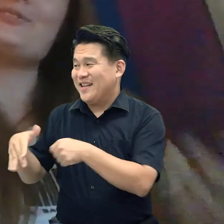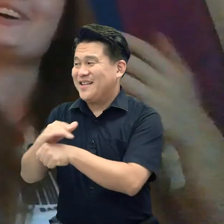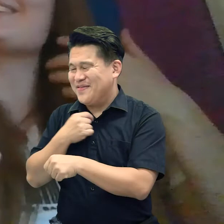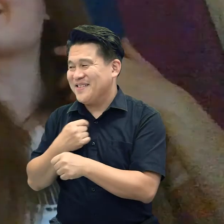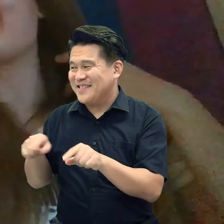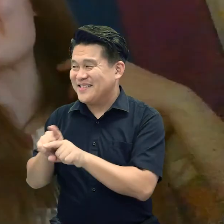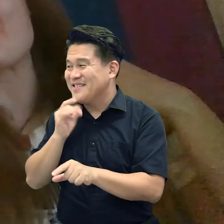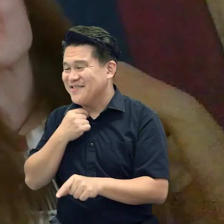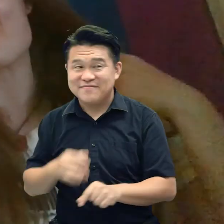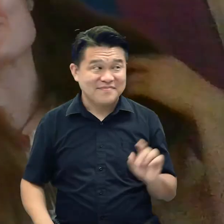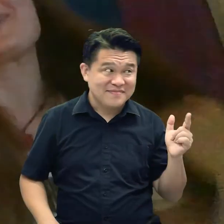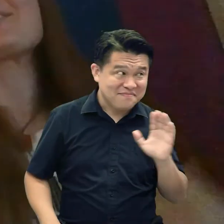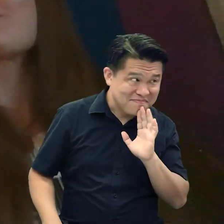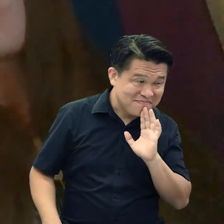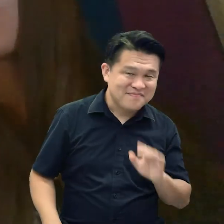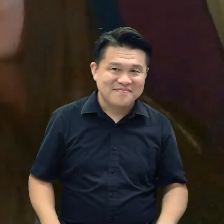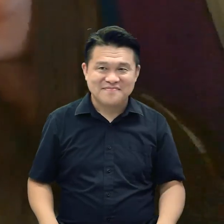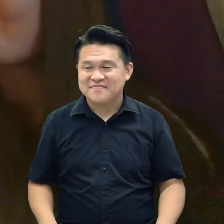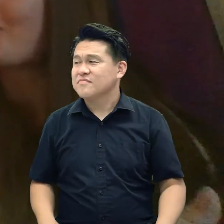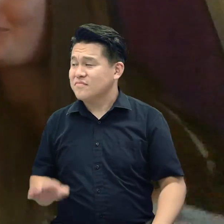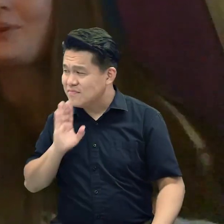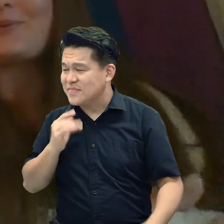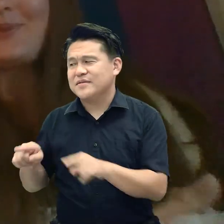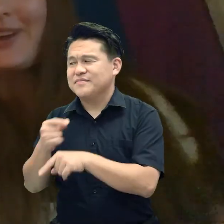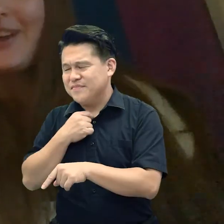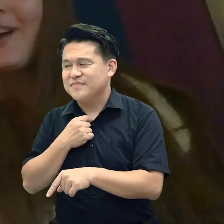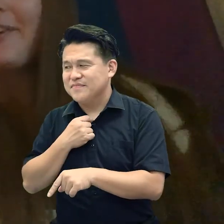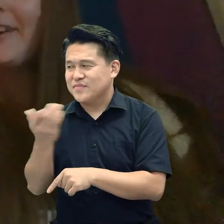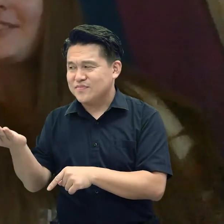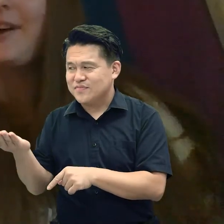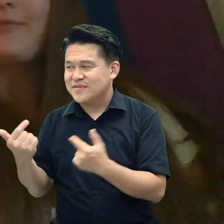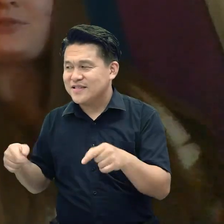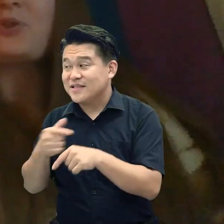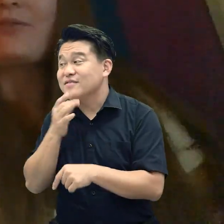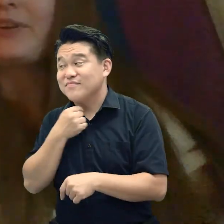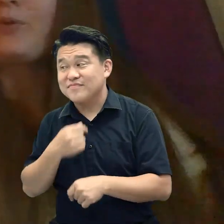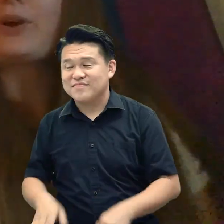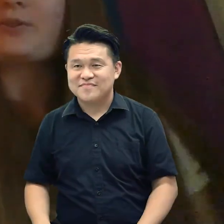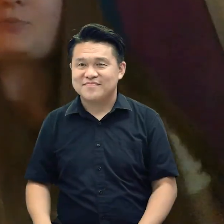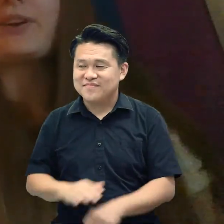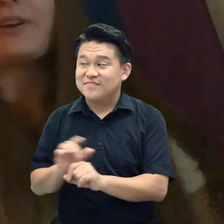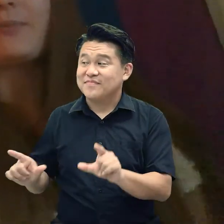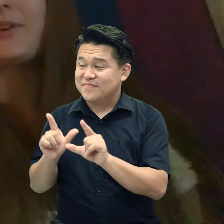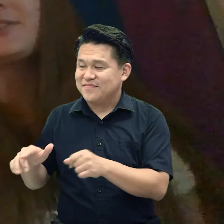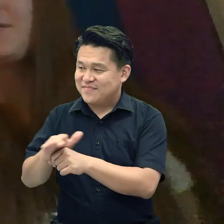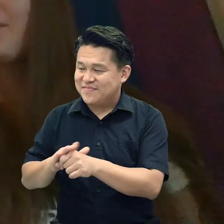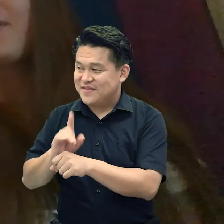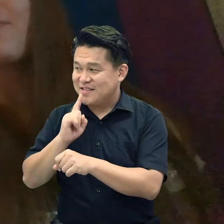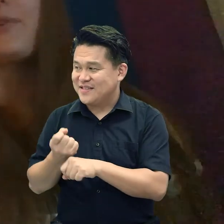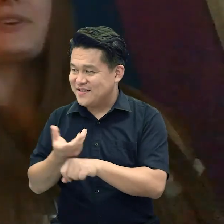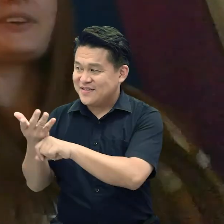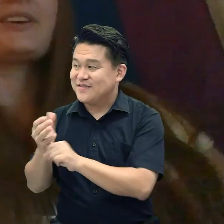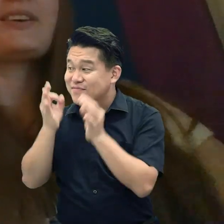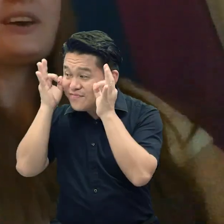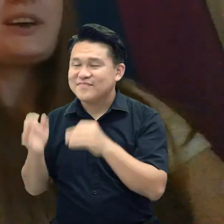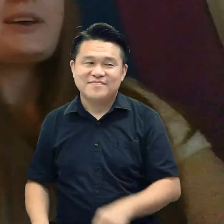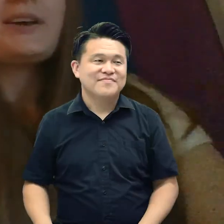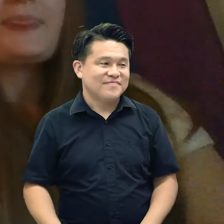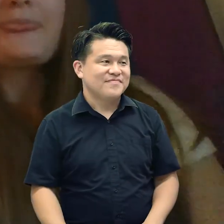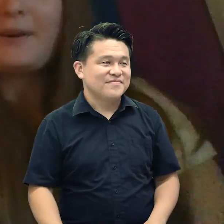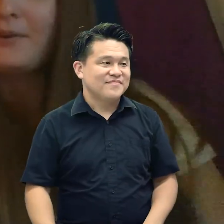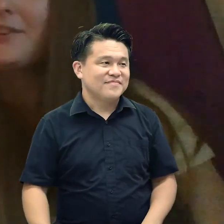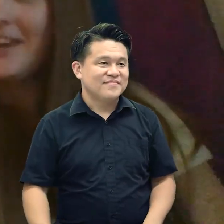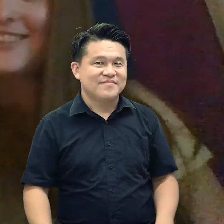No, She does not. No, of course not. Of course I'm not to grow with you. Have a nice life and travel everywhere and spread our message of love and